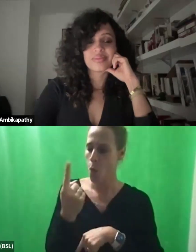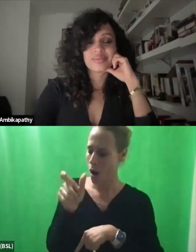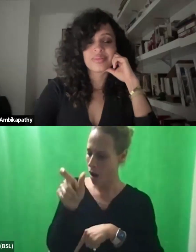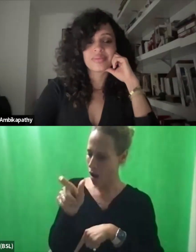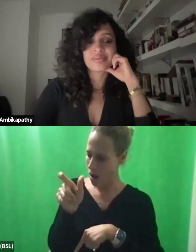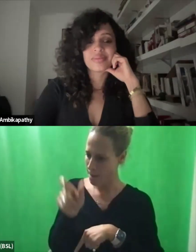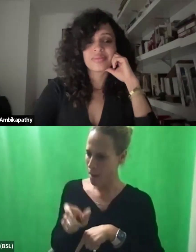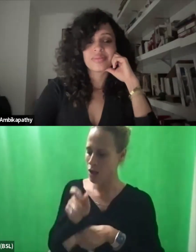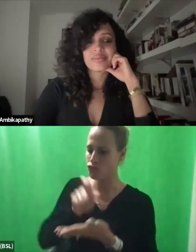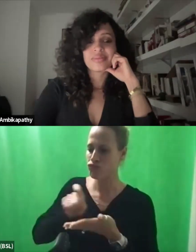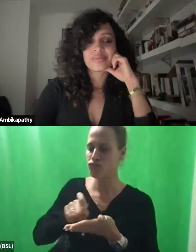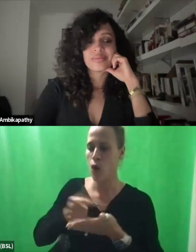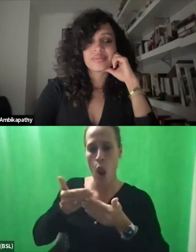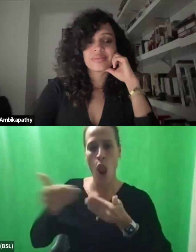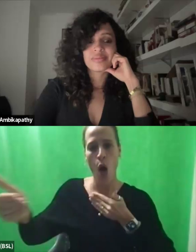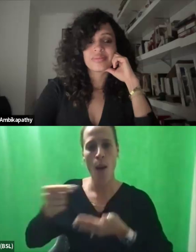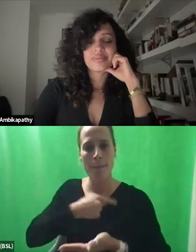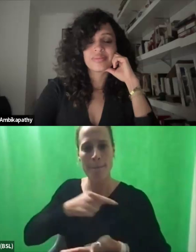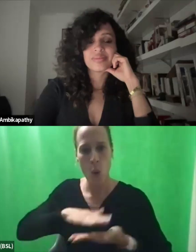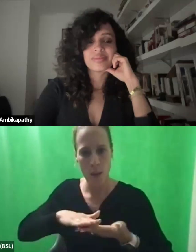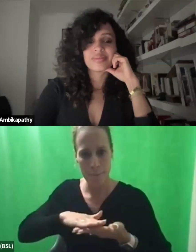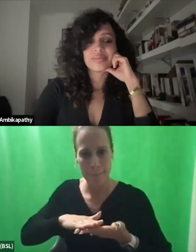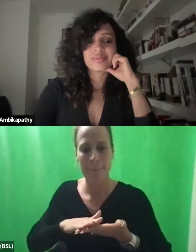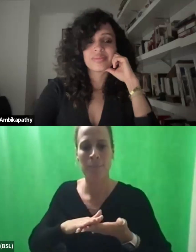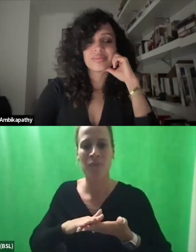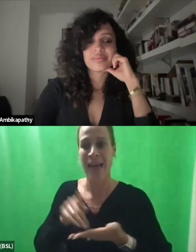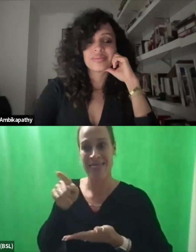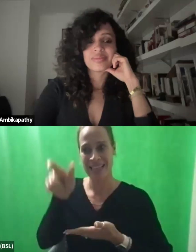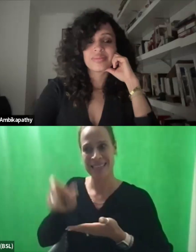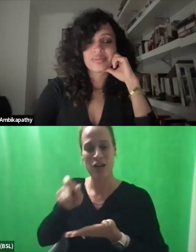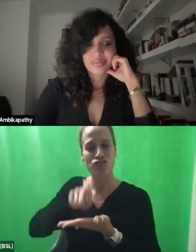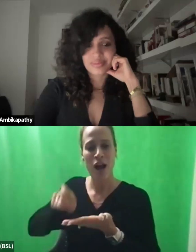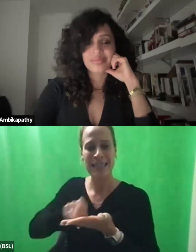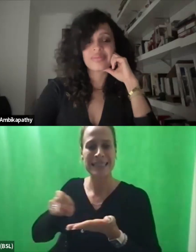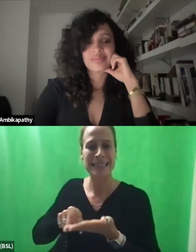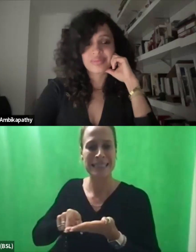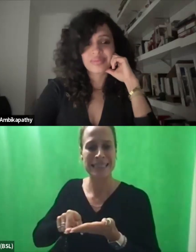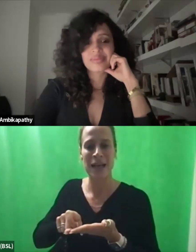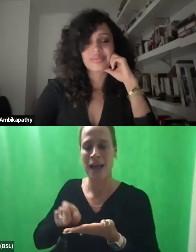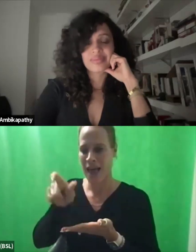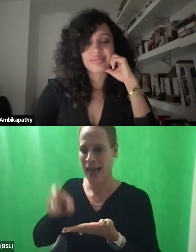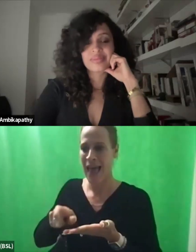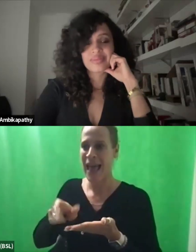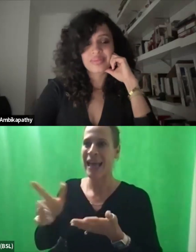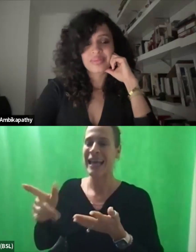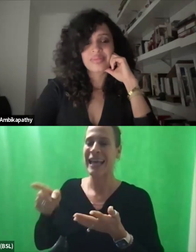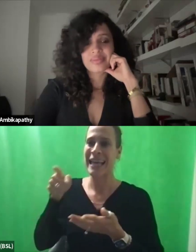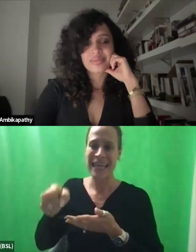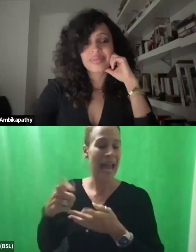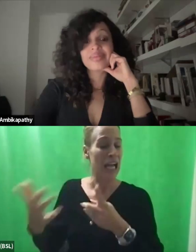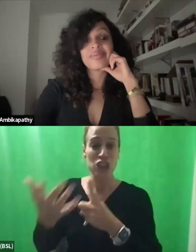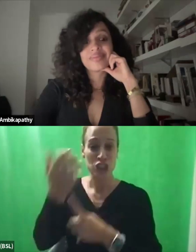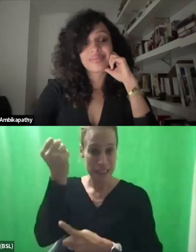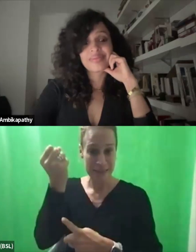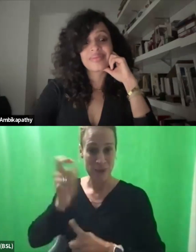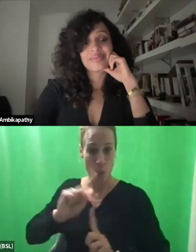entirely with this, where this writer, Kapejik is his name, achieved what I was looking to do.